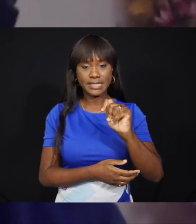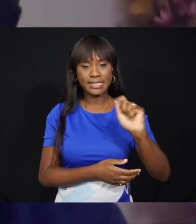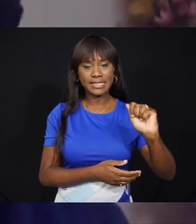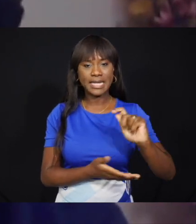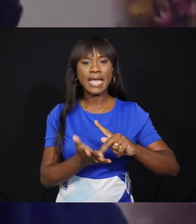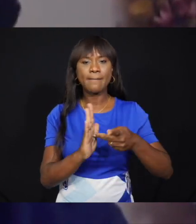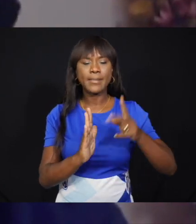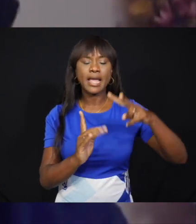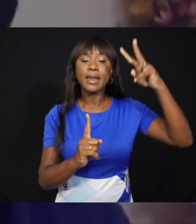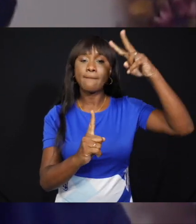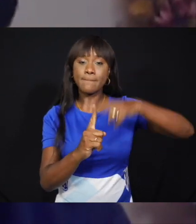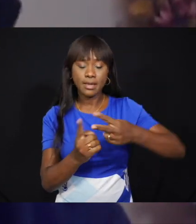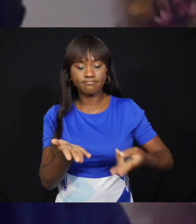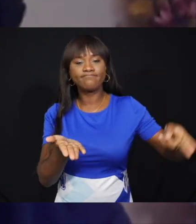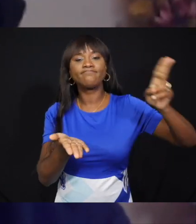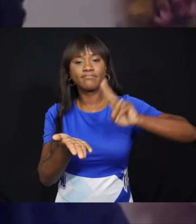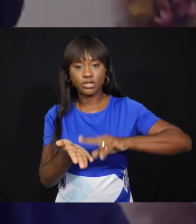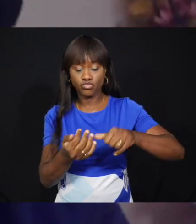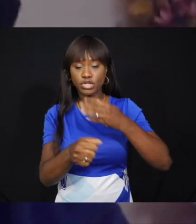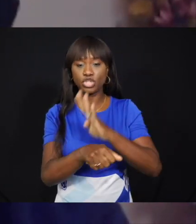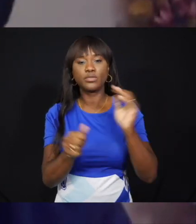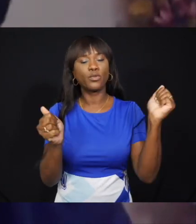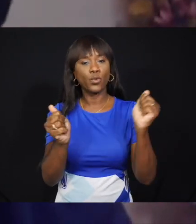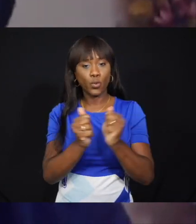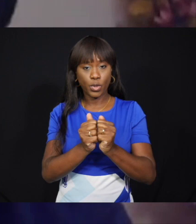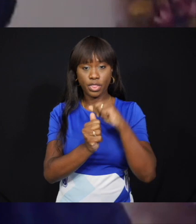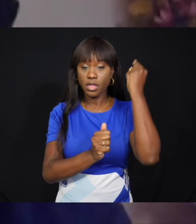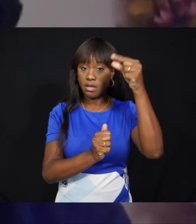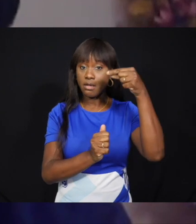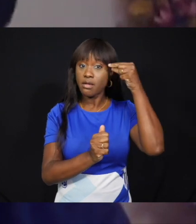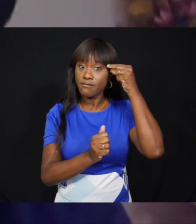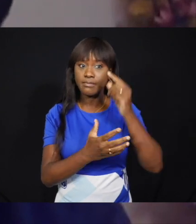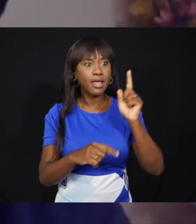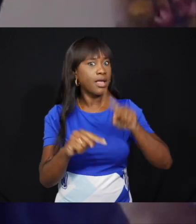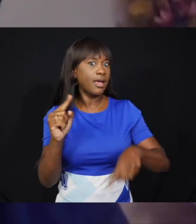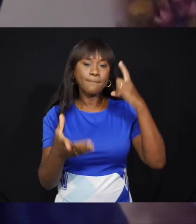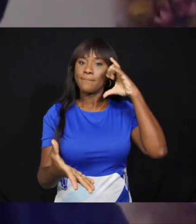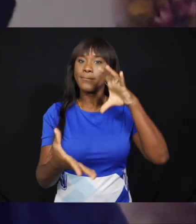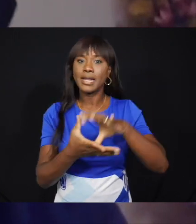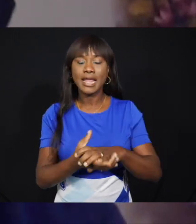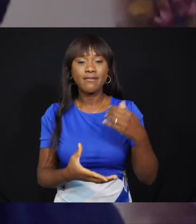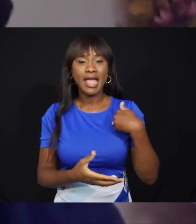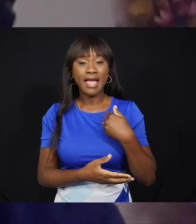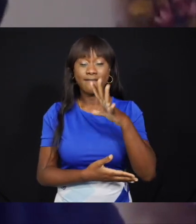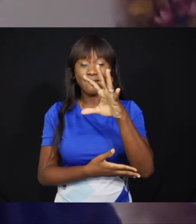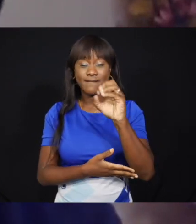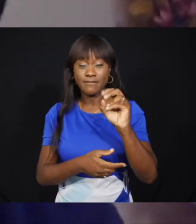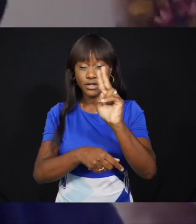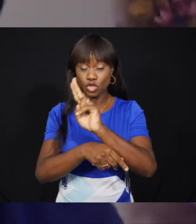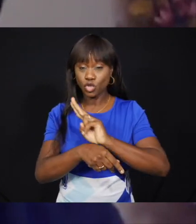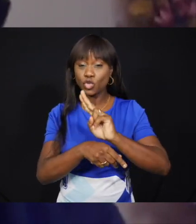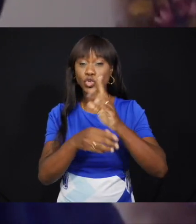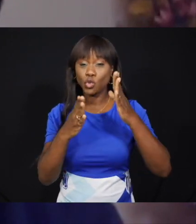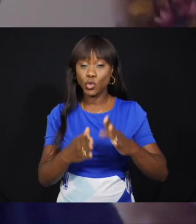registered users is Employee TT, which is a solution that allows you to apply for contract